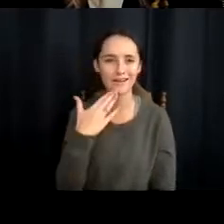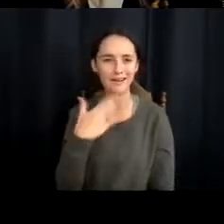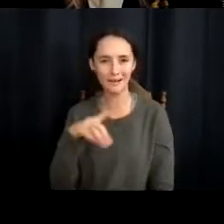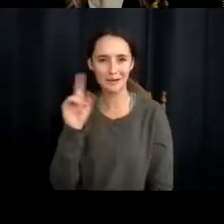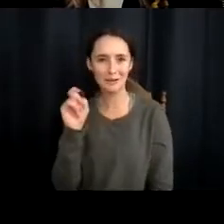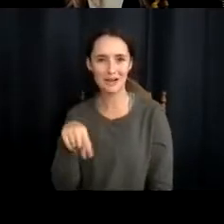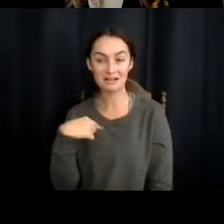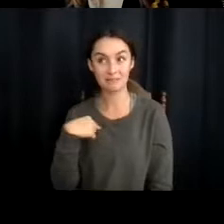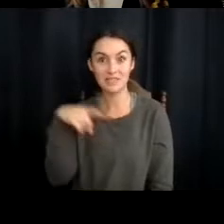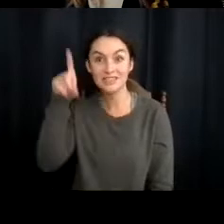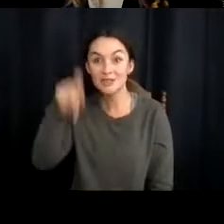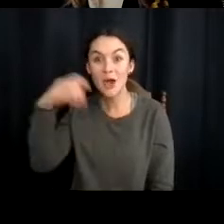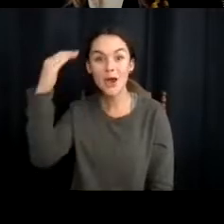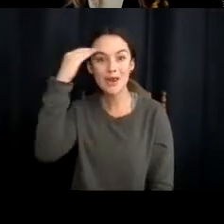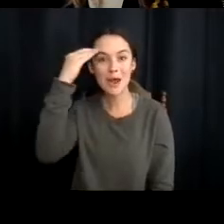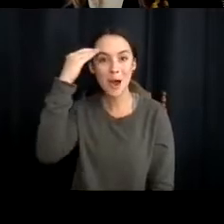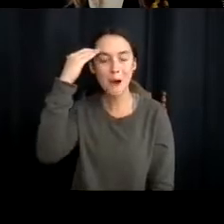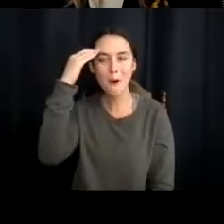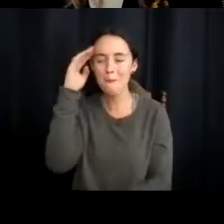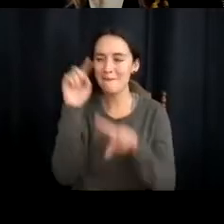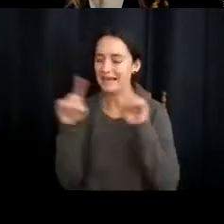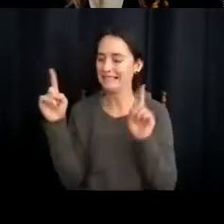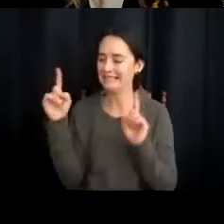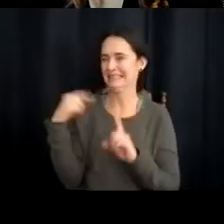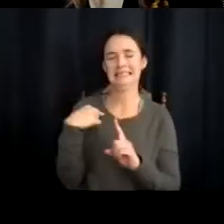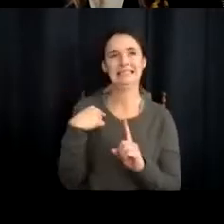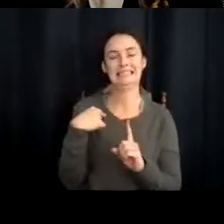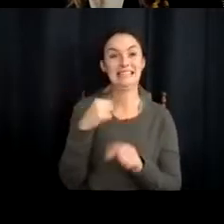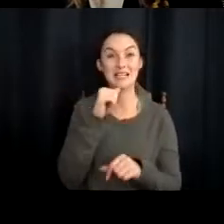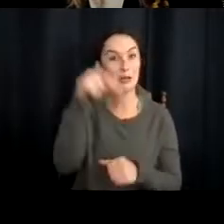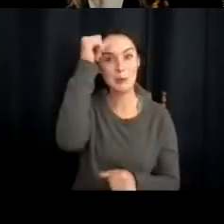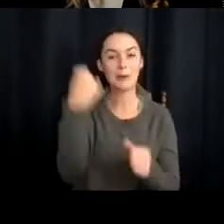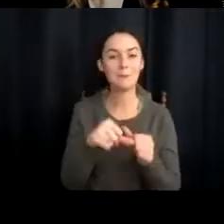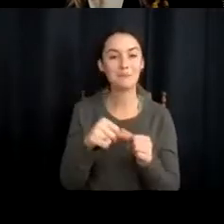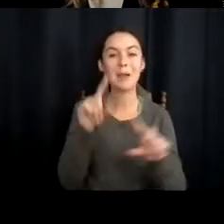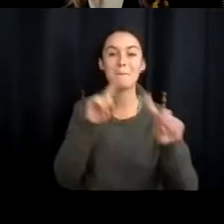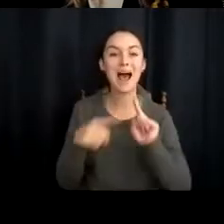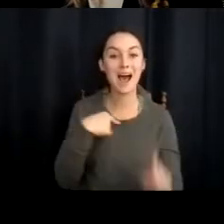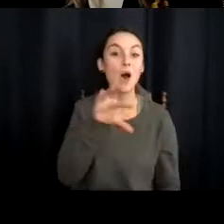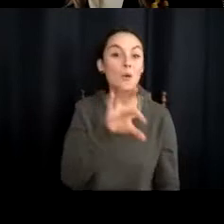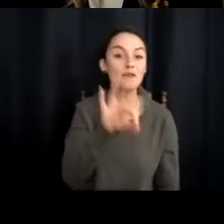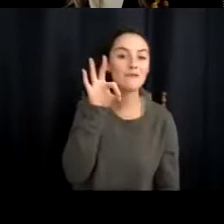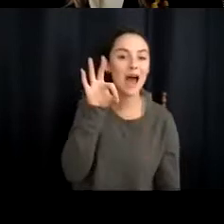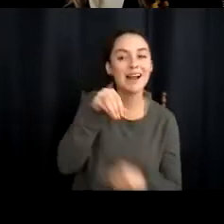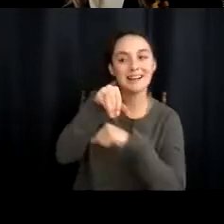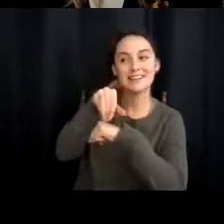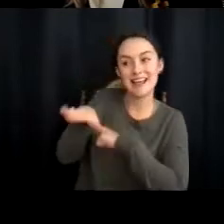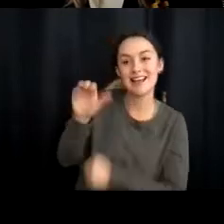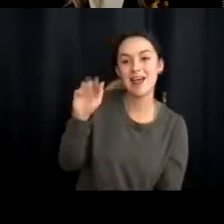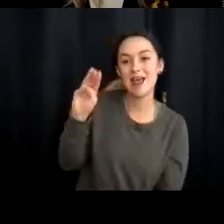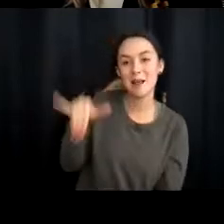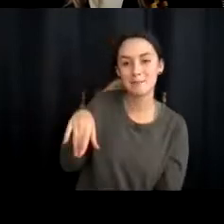to the artist, but I don't off of the top of my head. So I'll get that information to Amy and make sure to have her pass that on